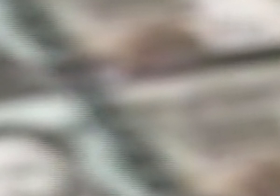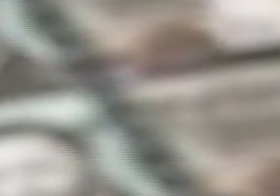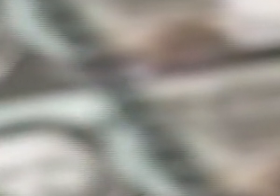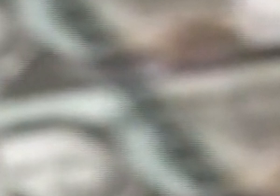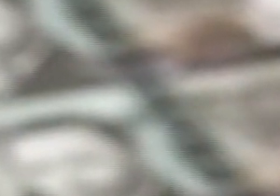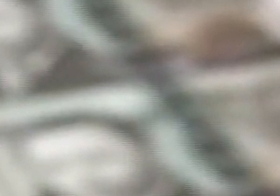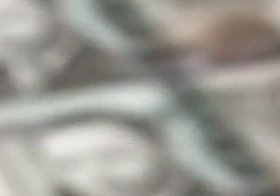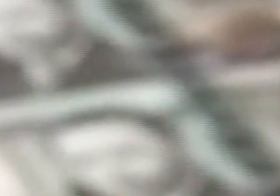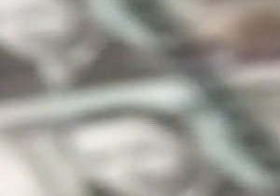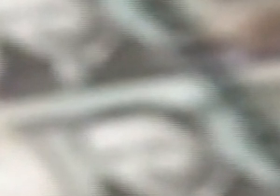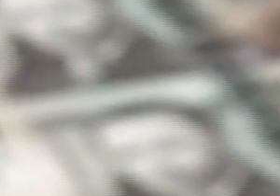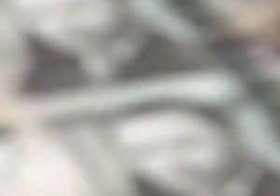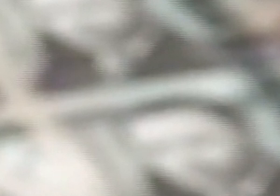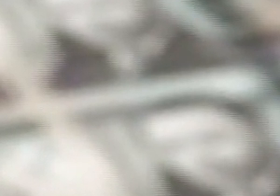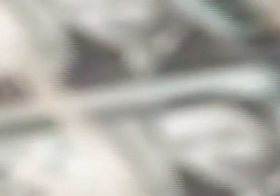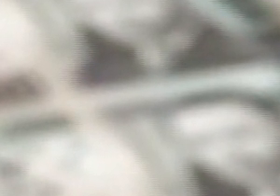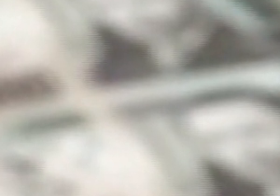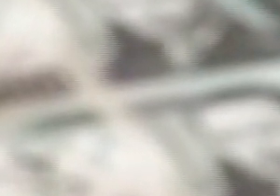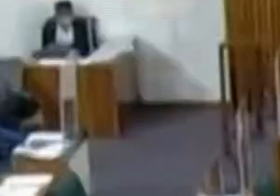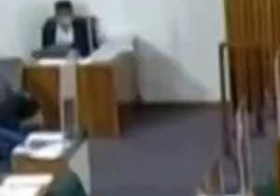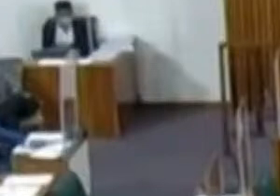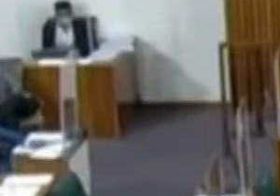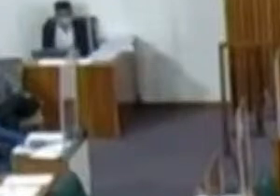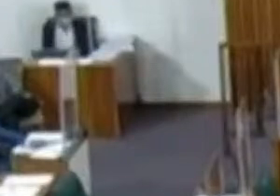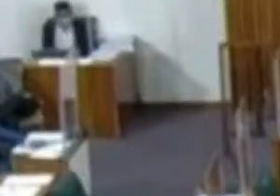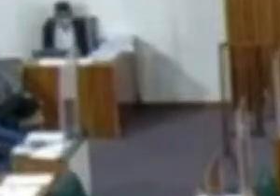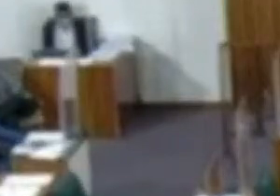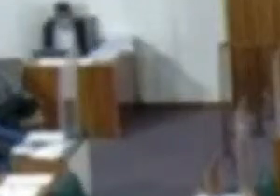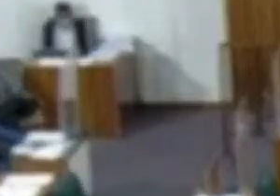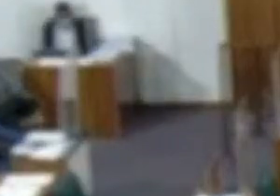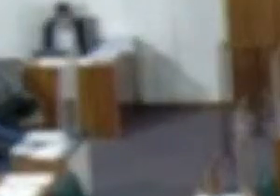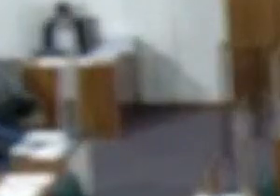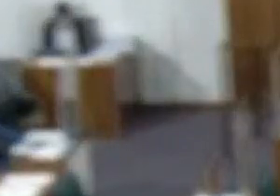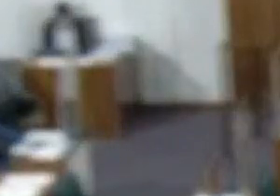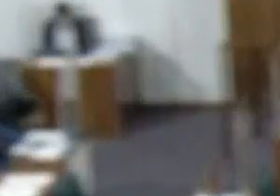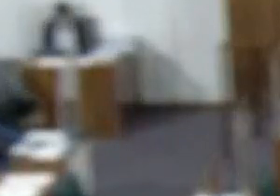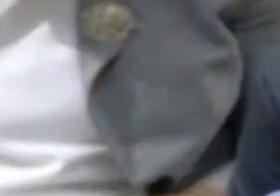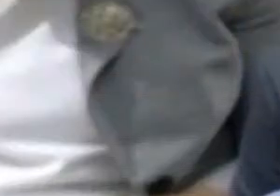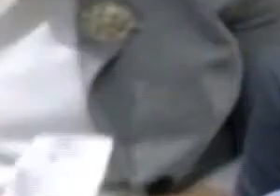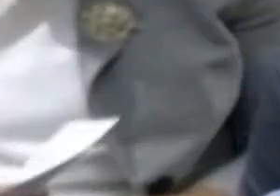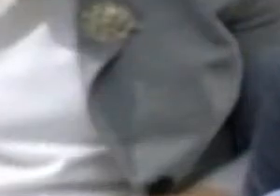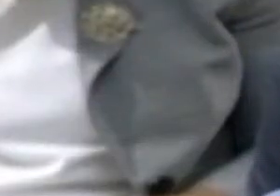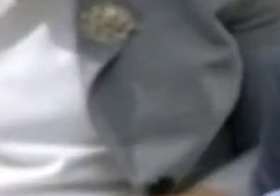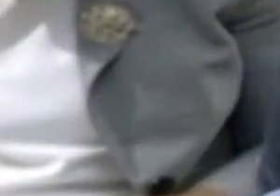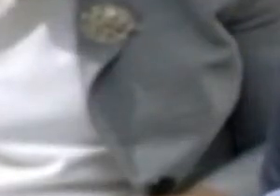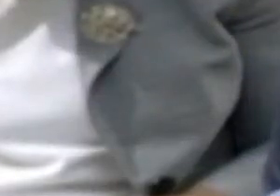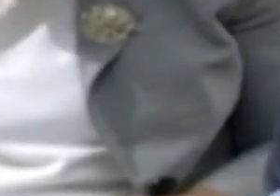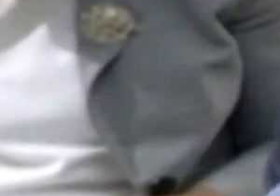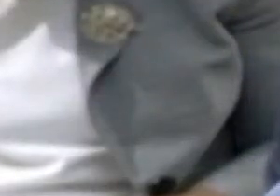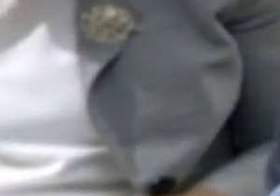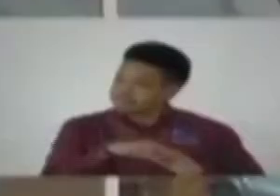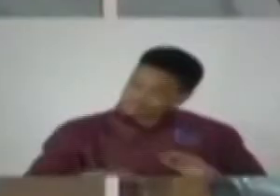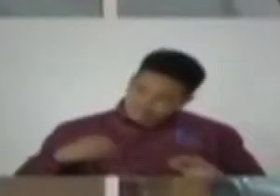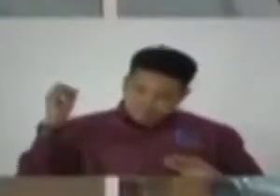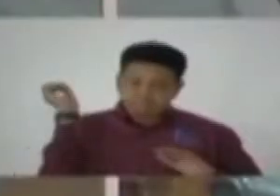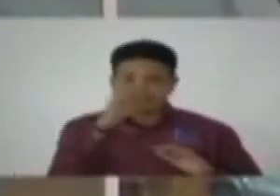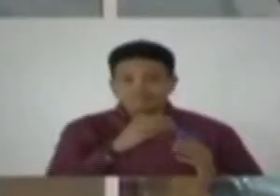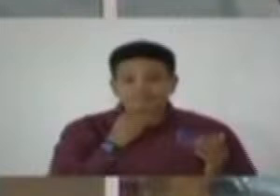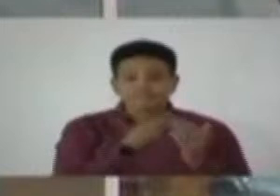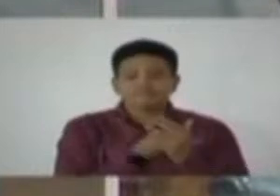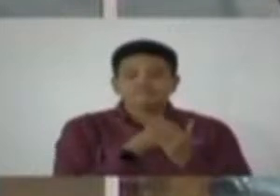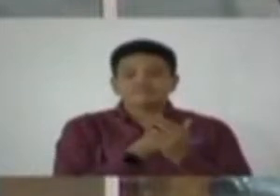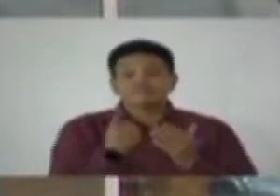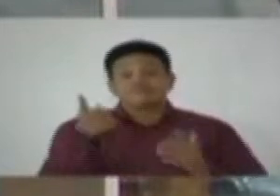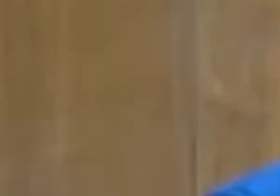much the government plans to spend this fiscal year. It's your money, our money. Find out how they plan to spend it during the